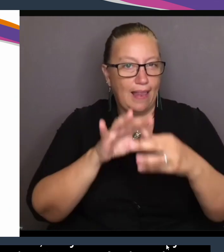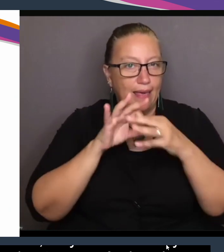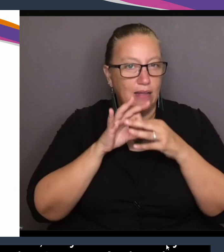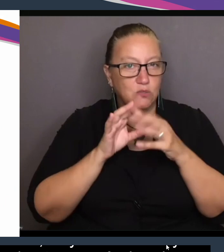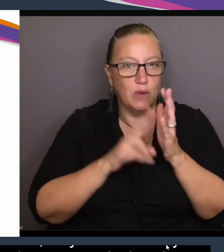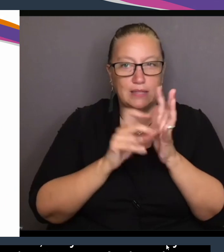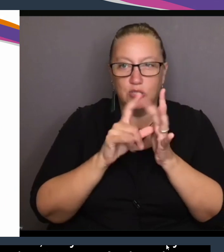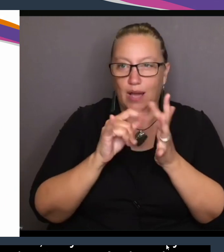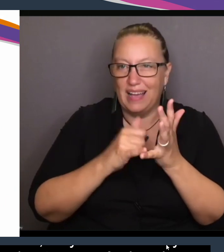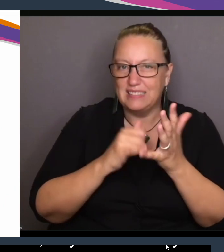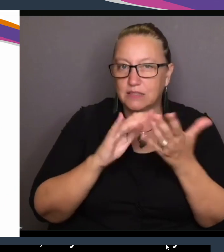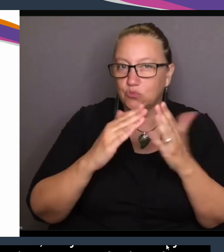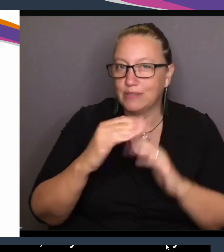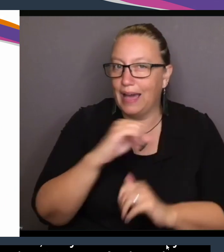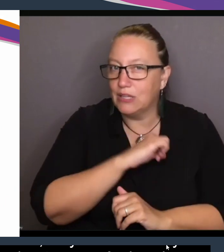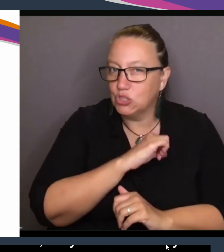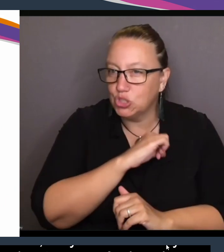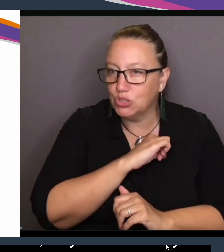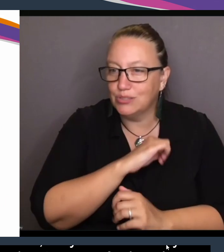community attitudes.